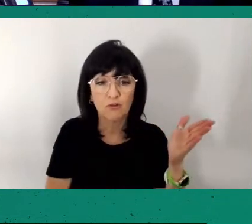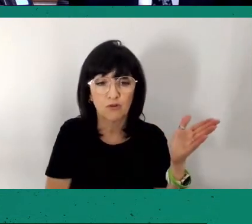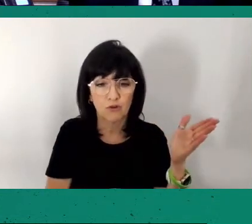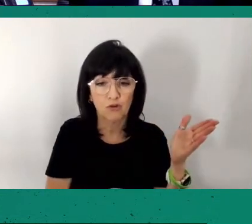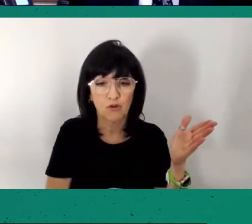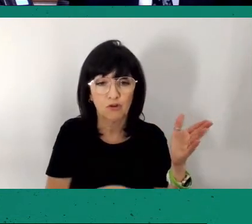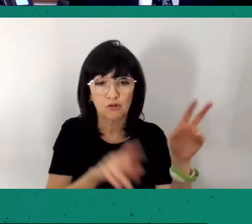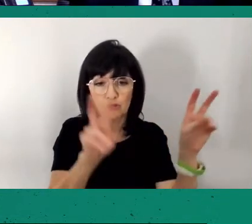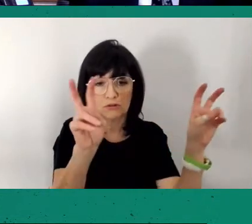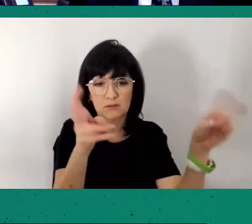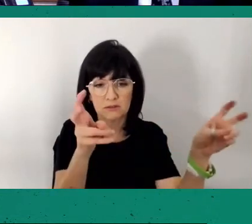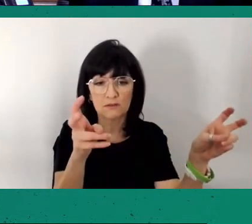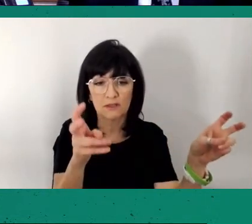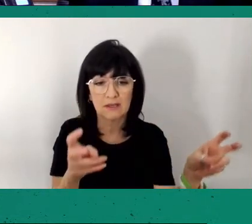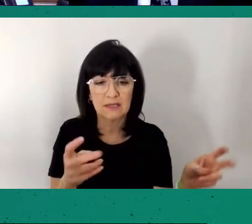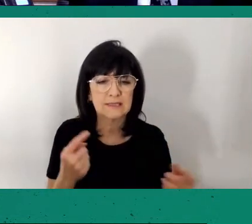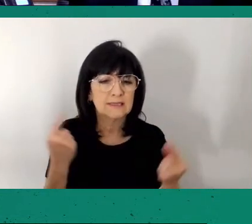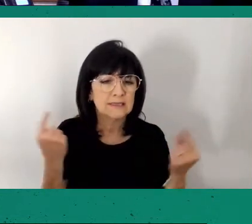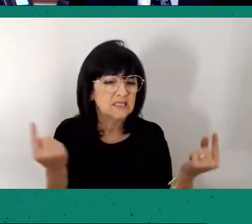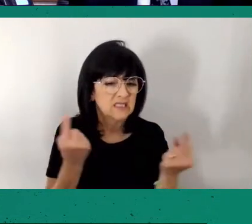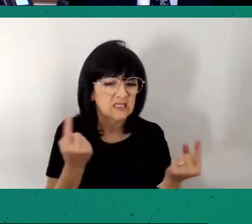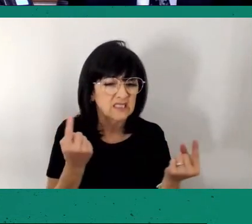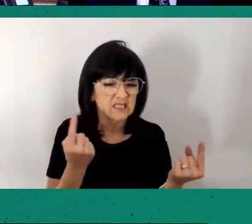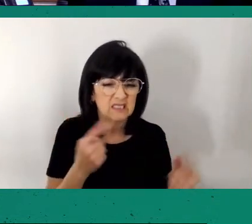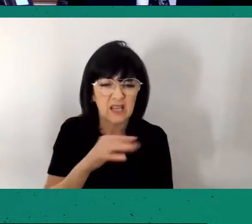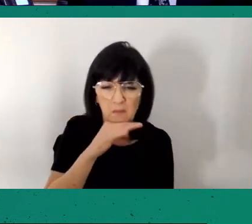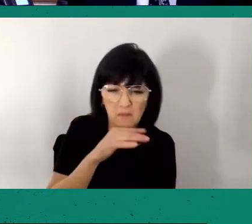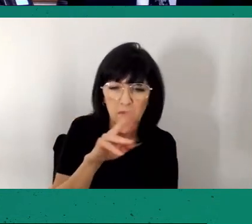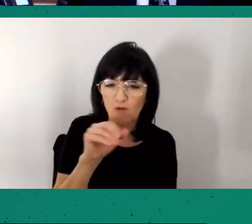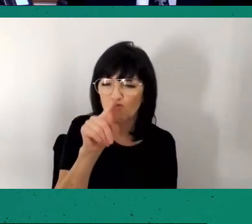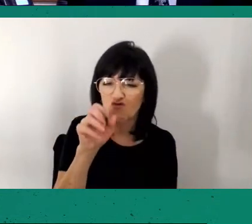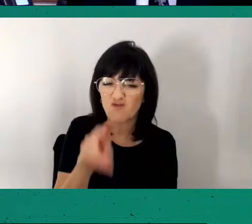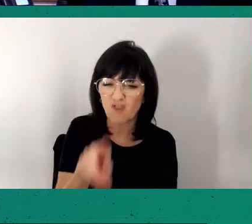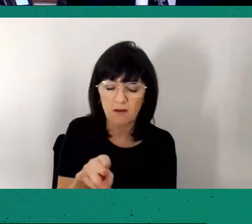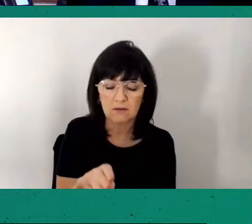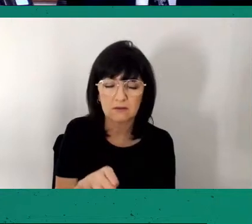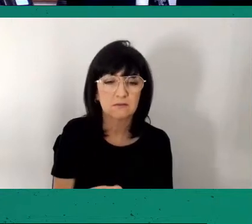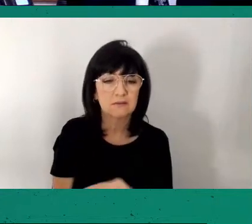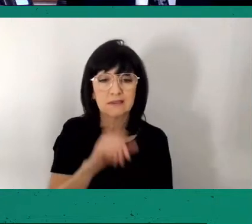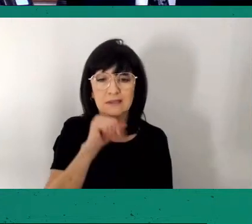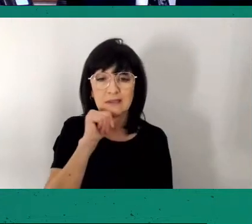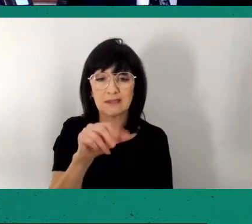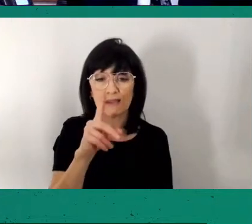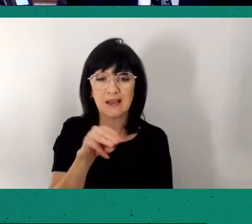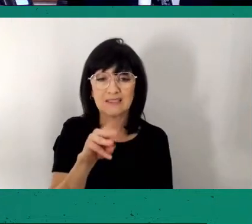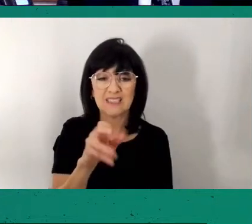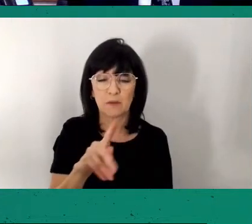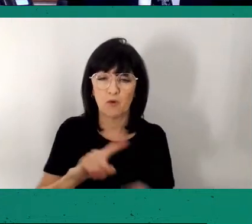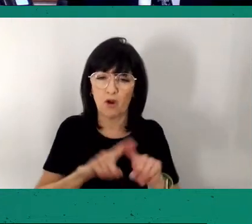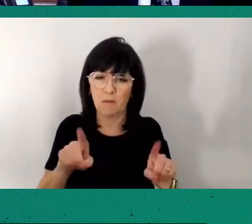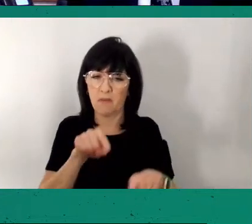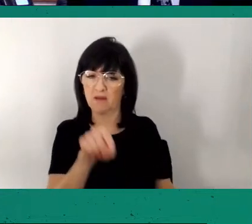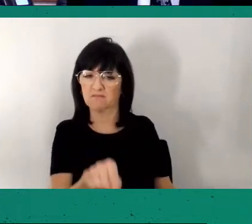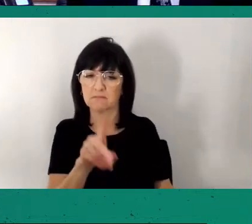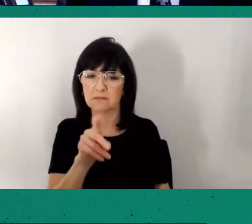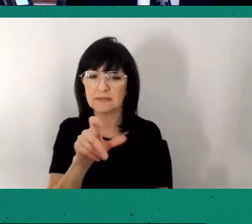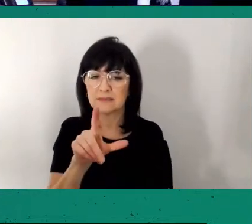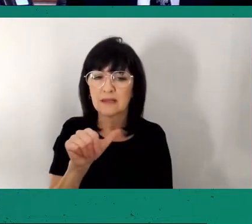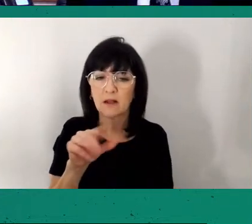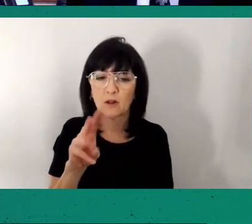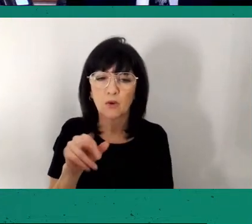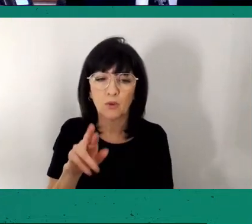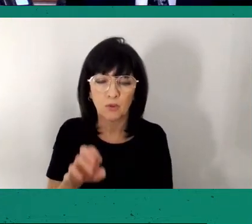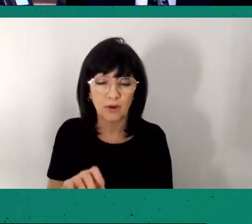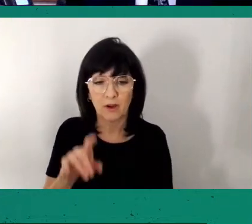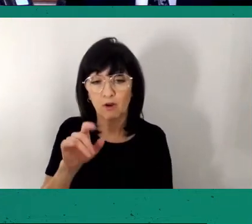titled, quote, "Something Rotten, not in Denmark, but in Delaware," unquote, the Washington Eagle newspaper wrote,